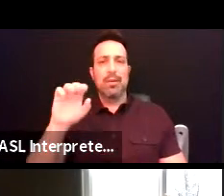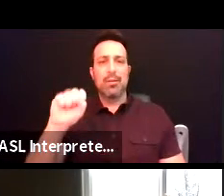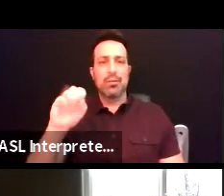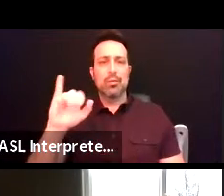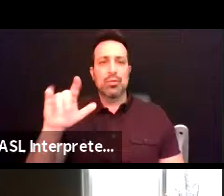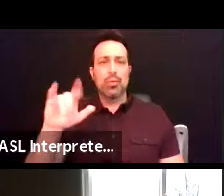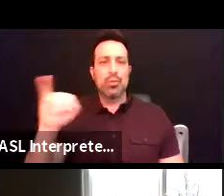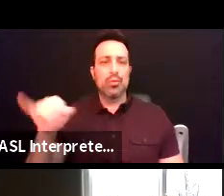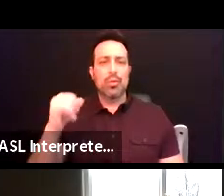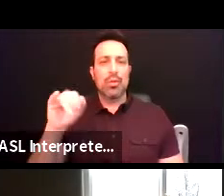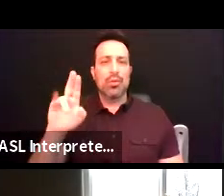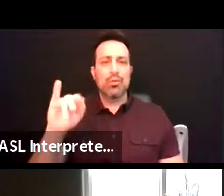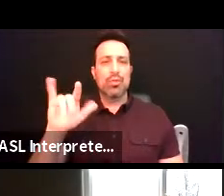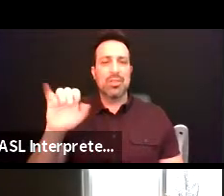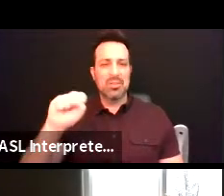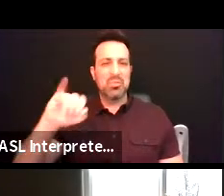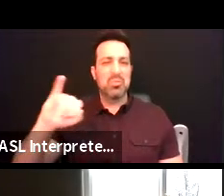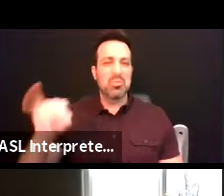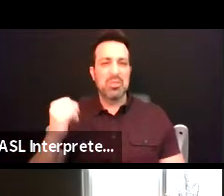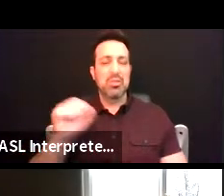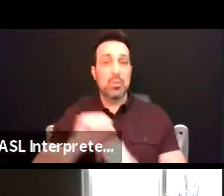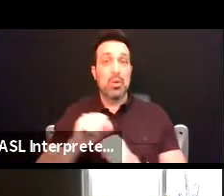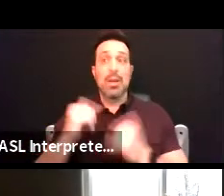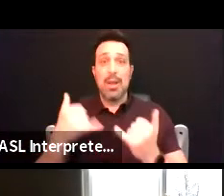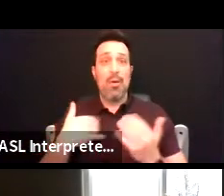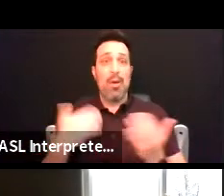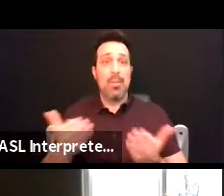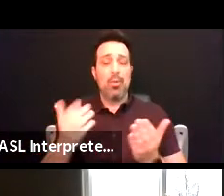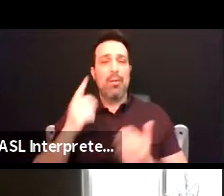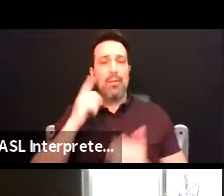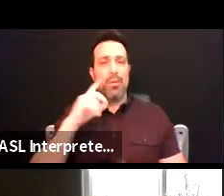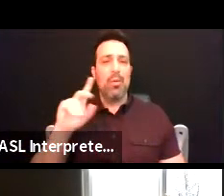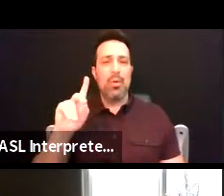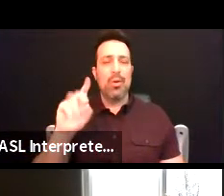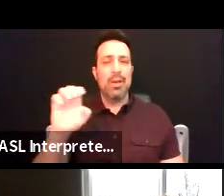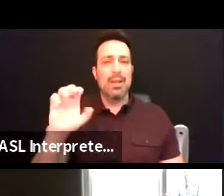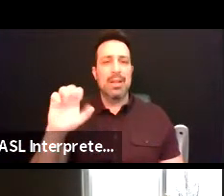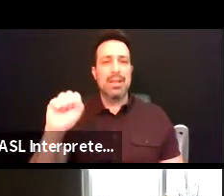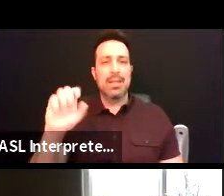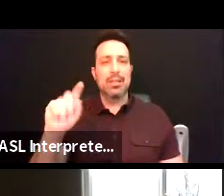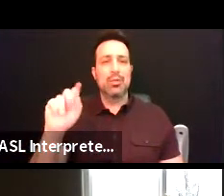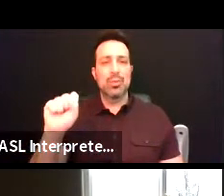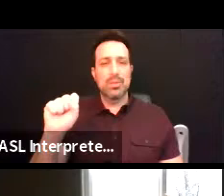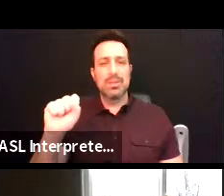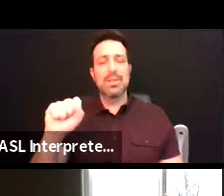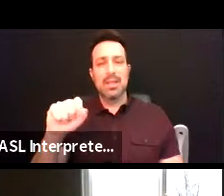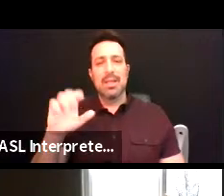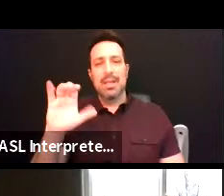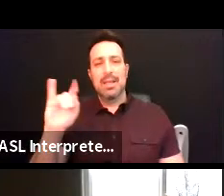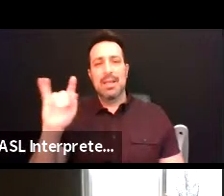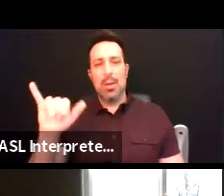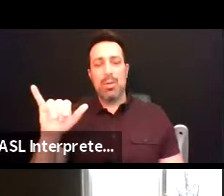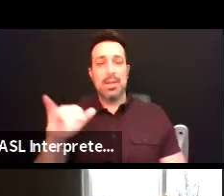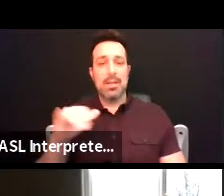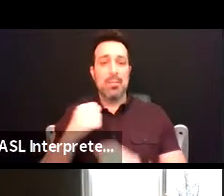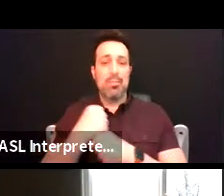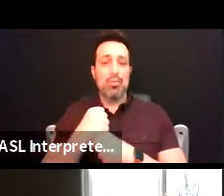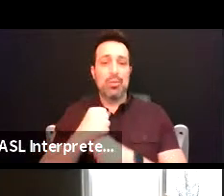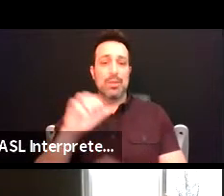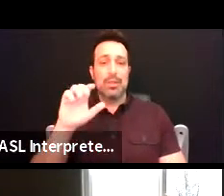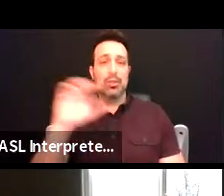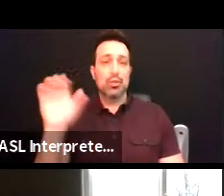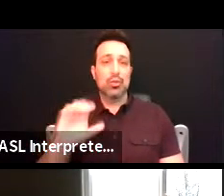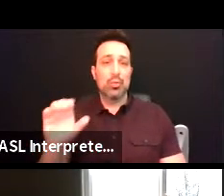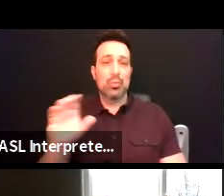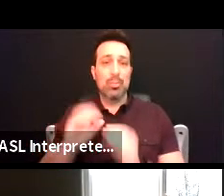And then I'm here now and I work for Deschutes County at the moment, producing Zoom meetings. So I